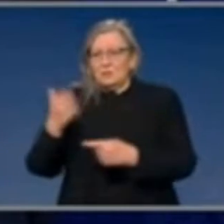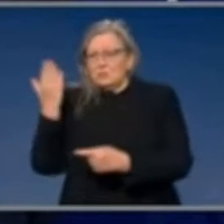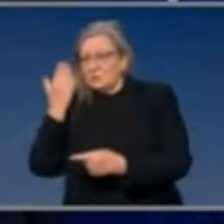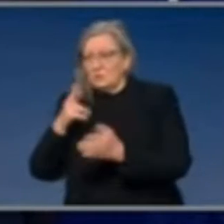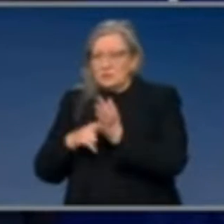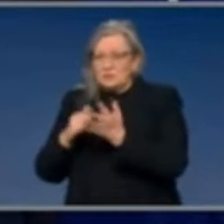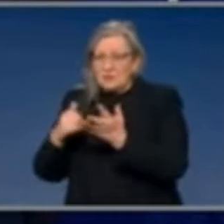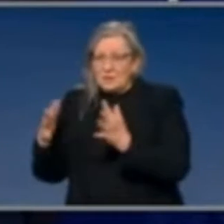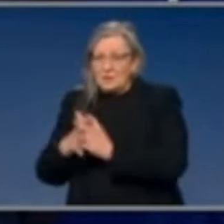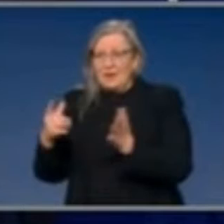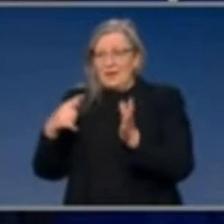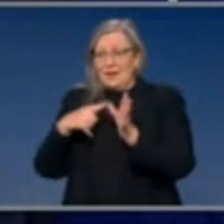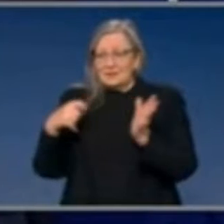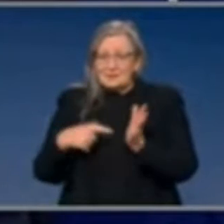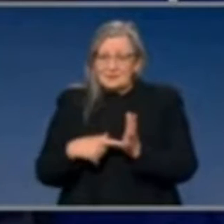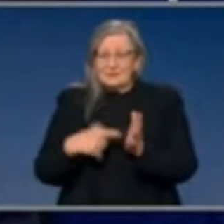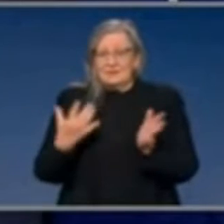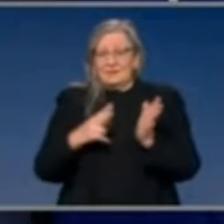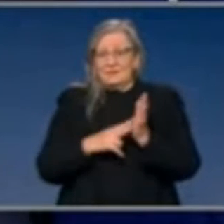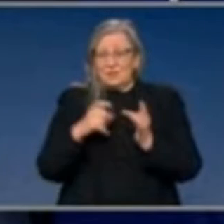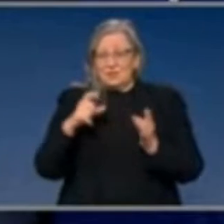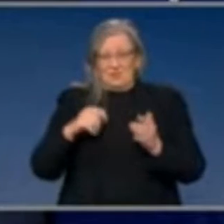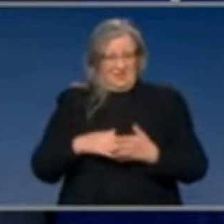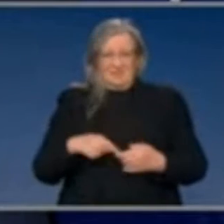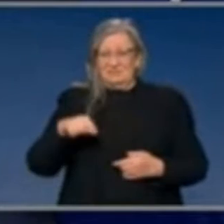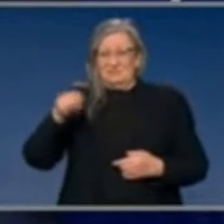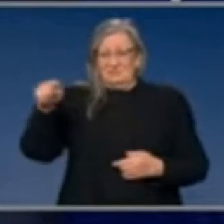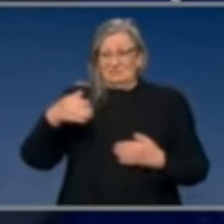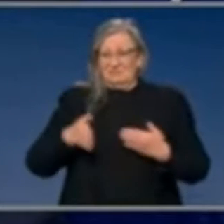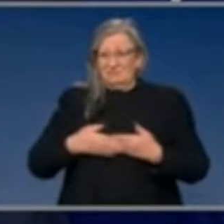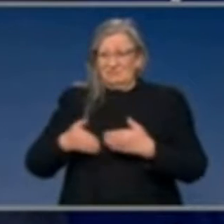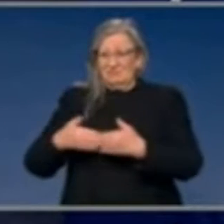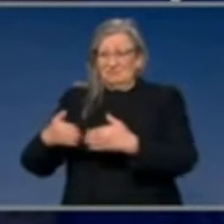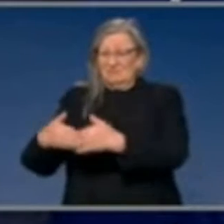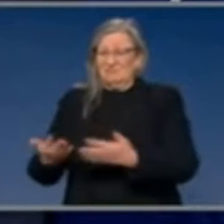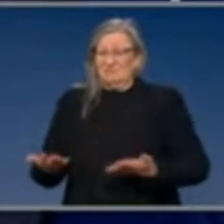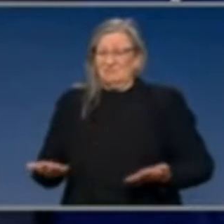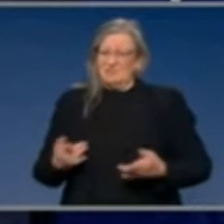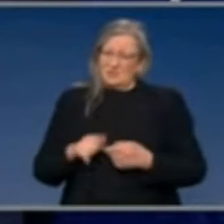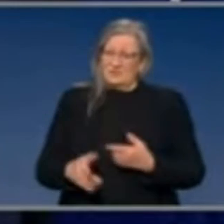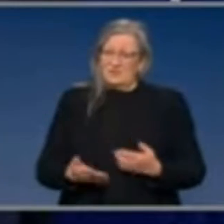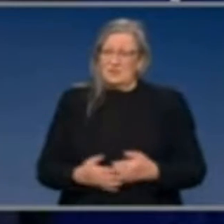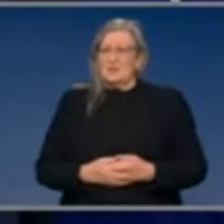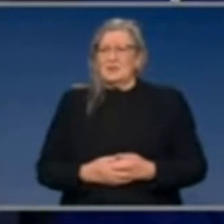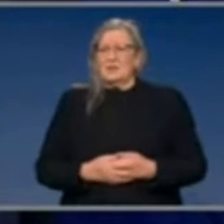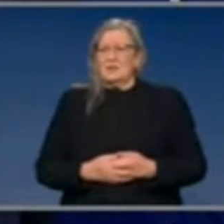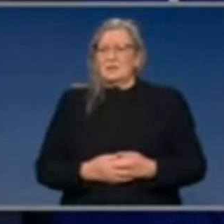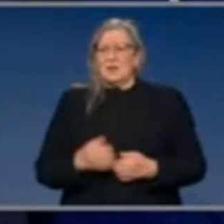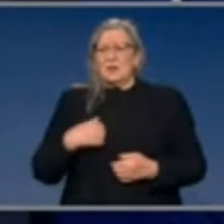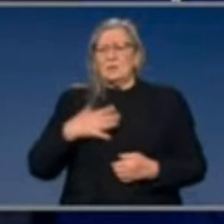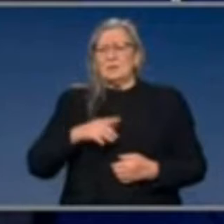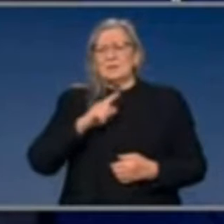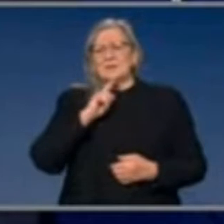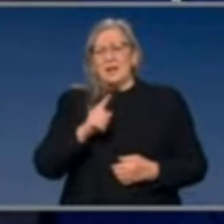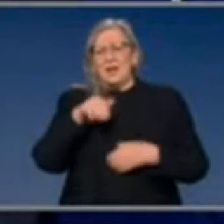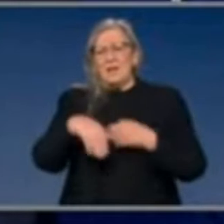have been closed. And I want to particularly make reference to the ATAGI advice and on the third